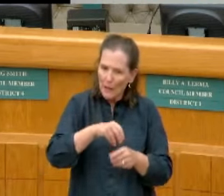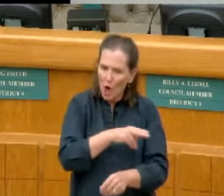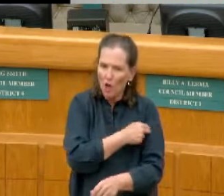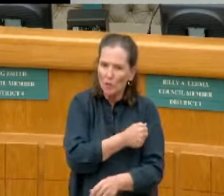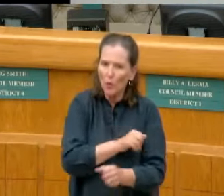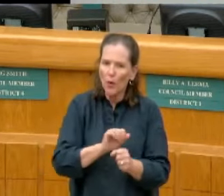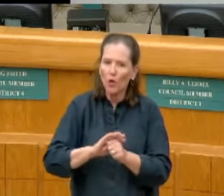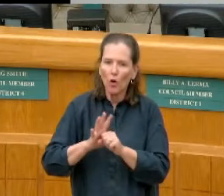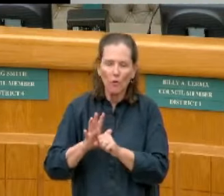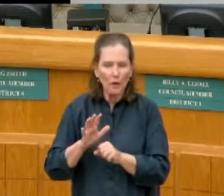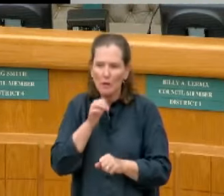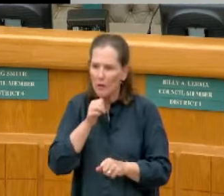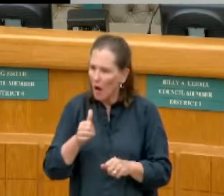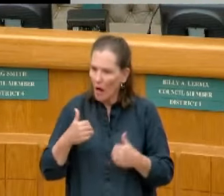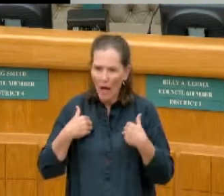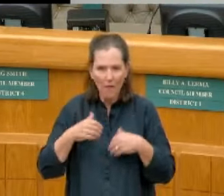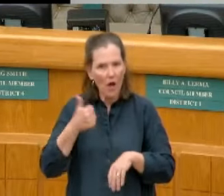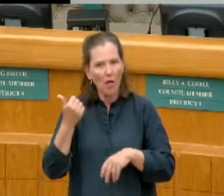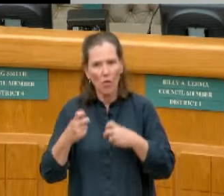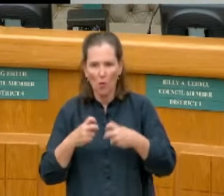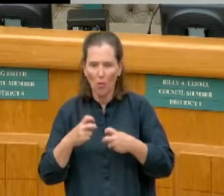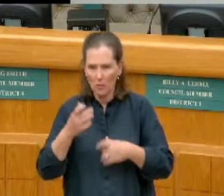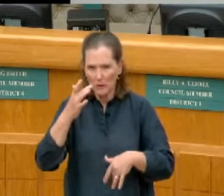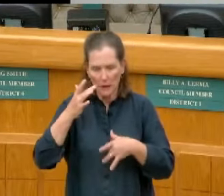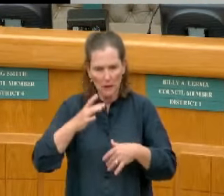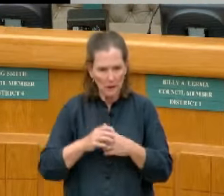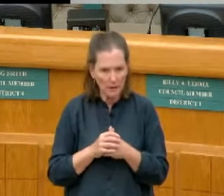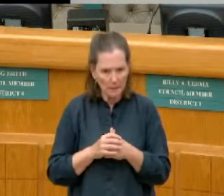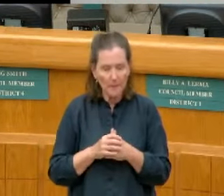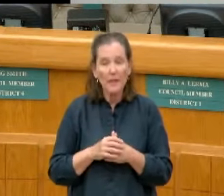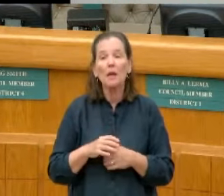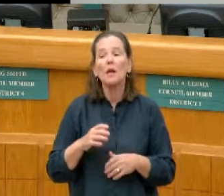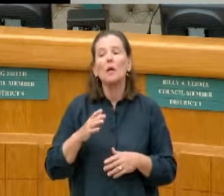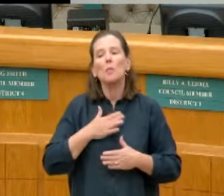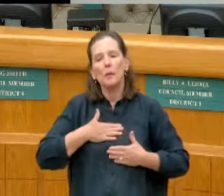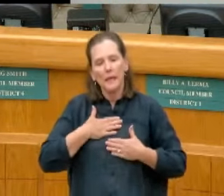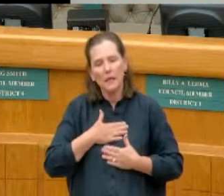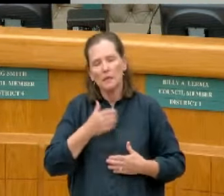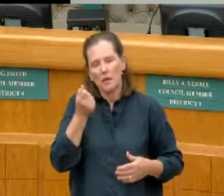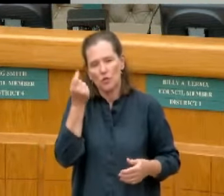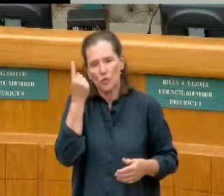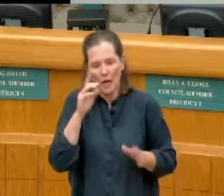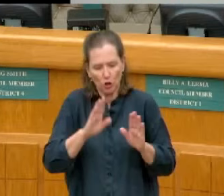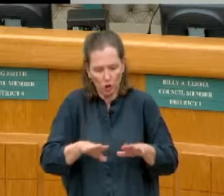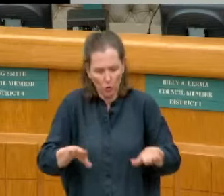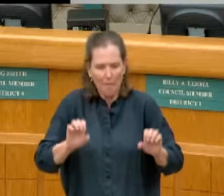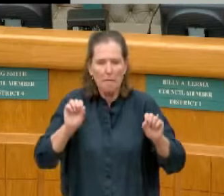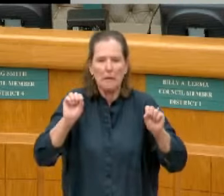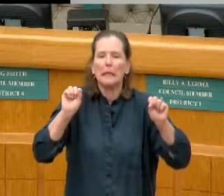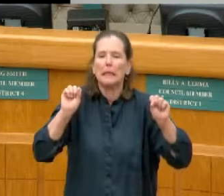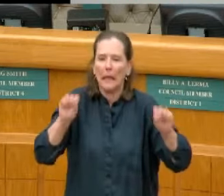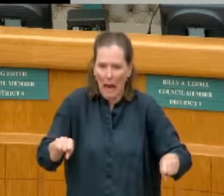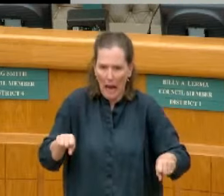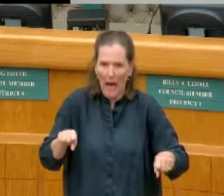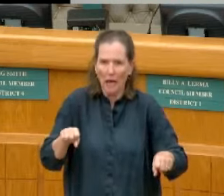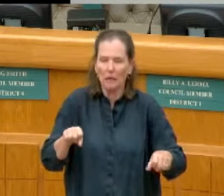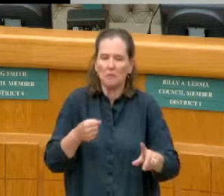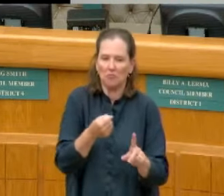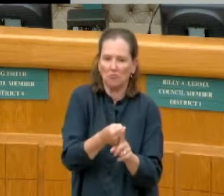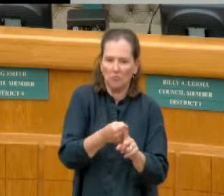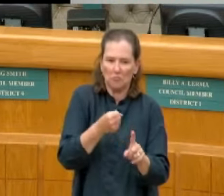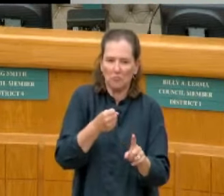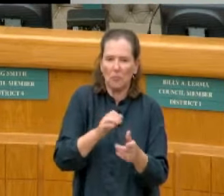should understand that children can be infected with the coronavirus and they can develop complications